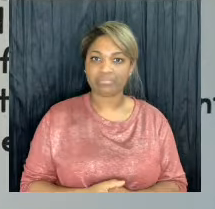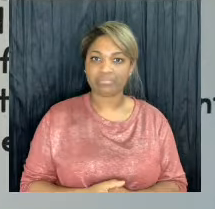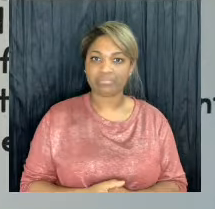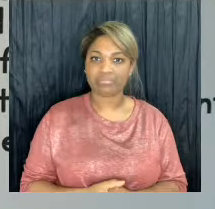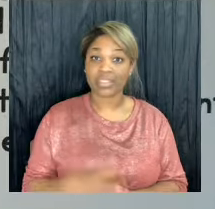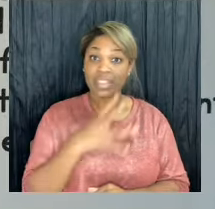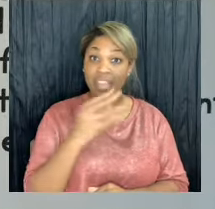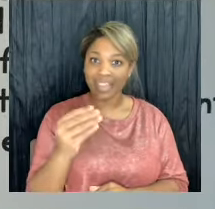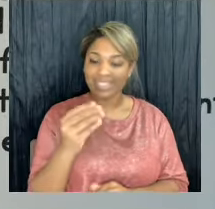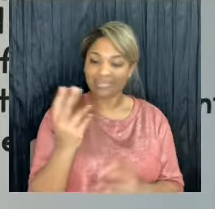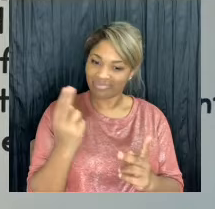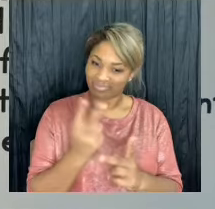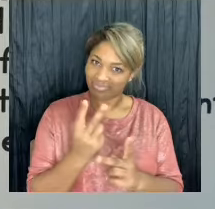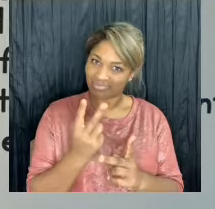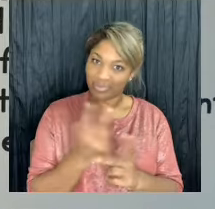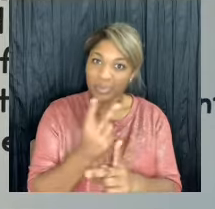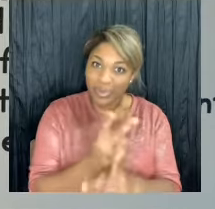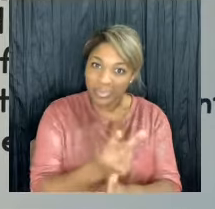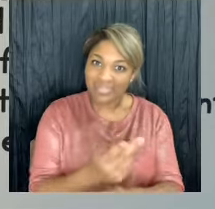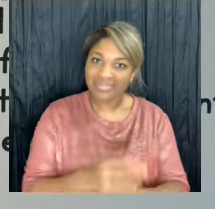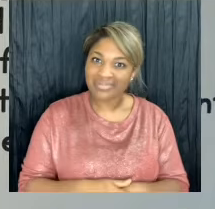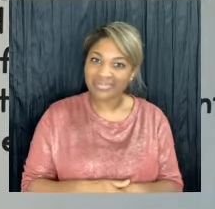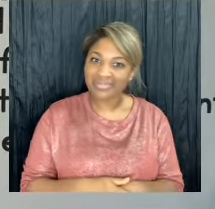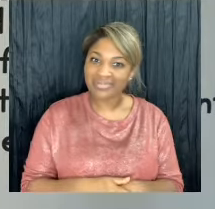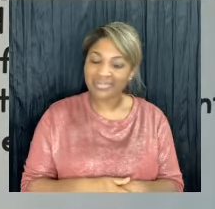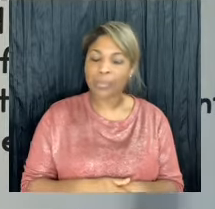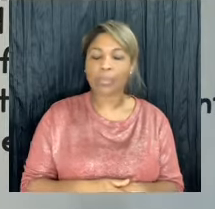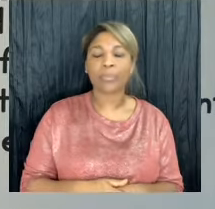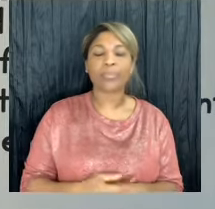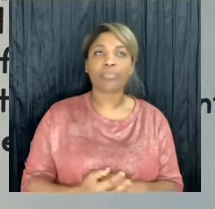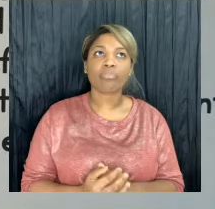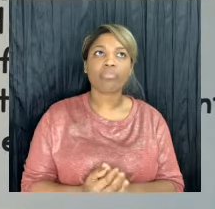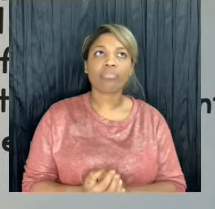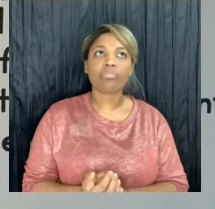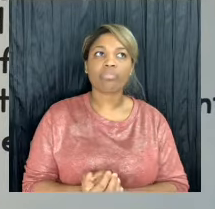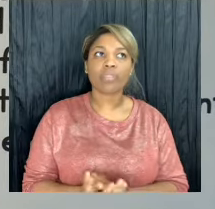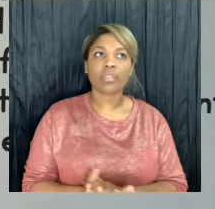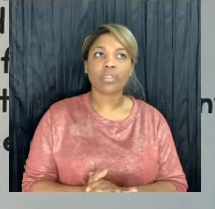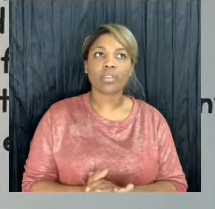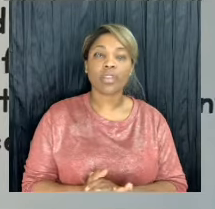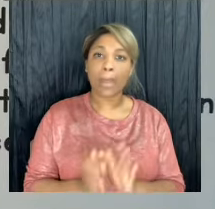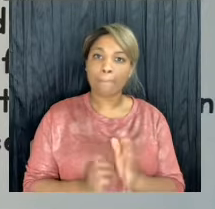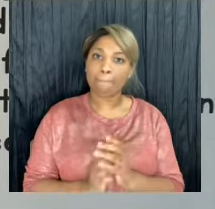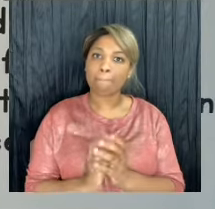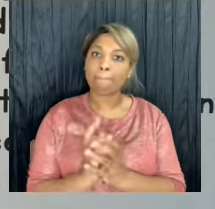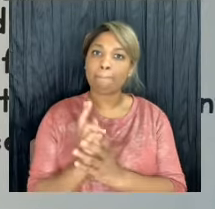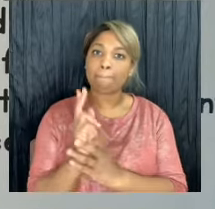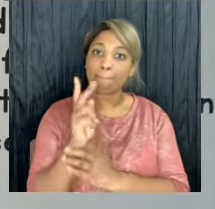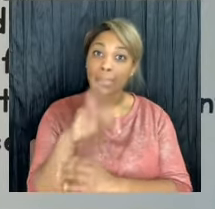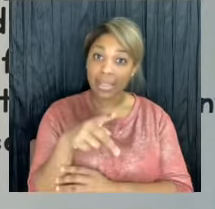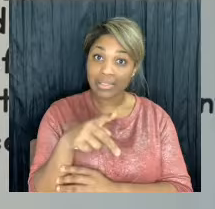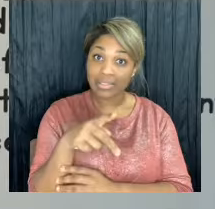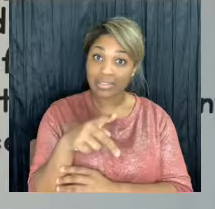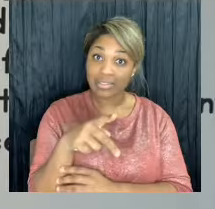and they reproduce. What about plants?